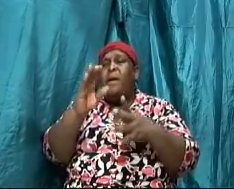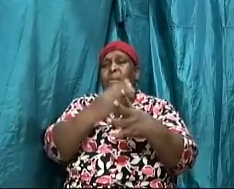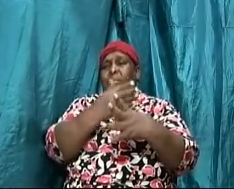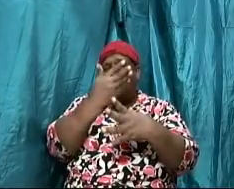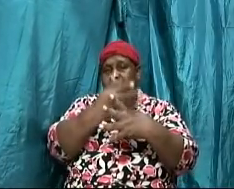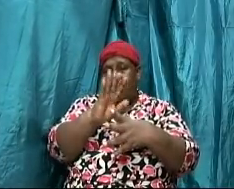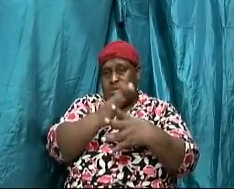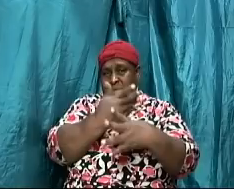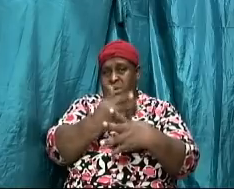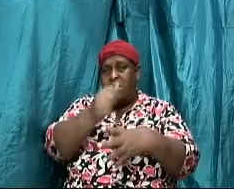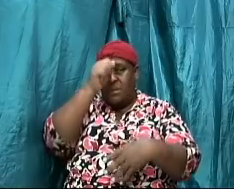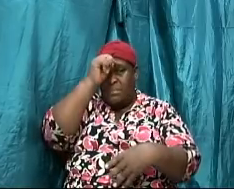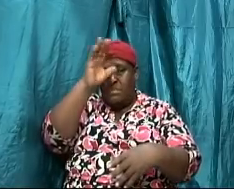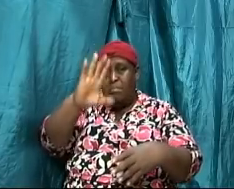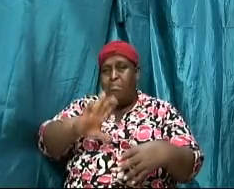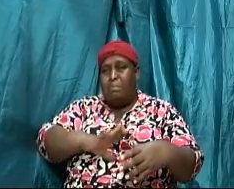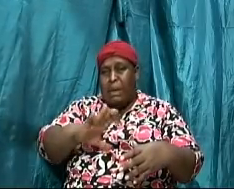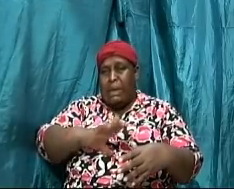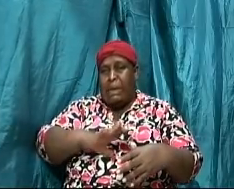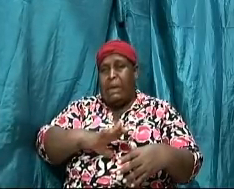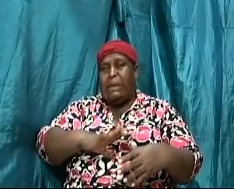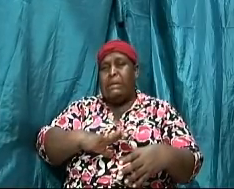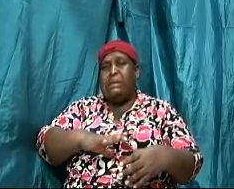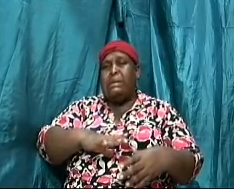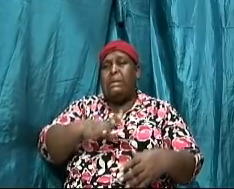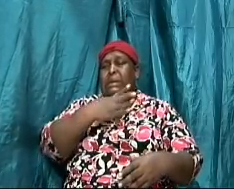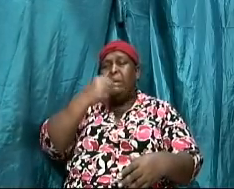man and God, or God and man.